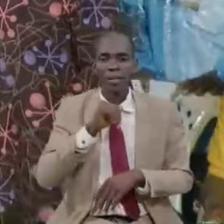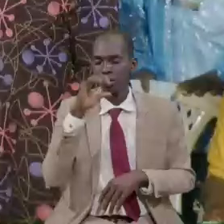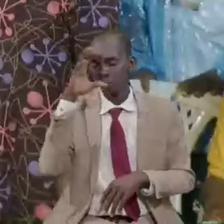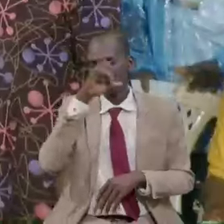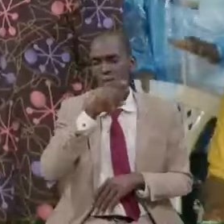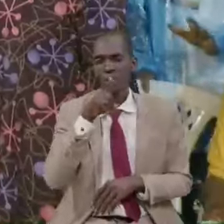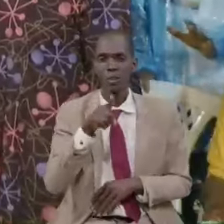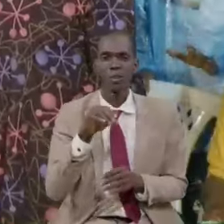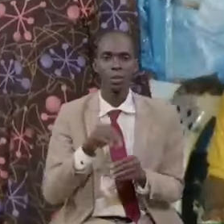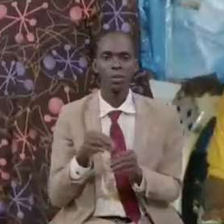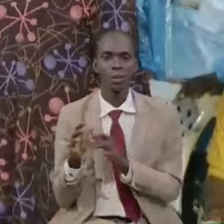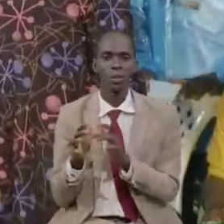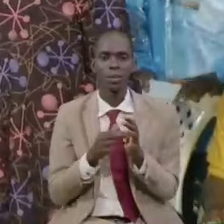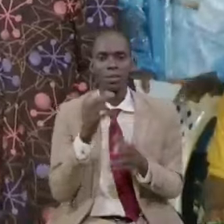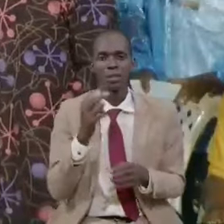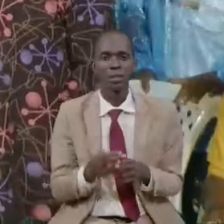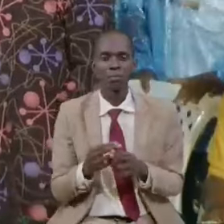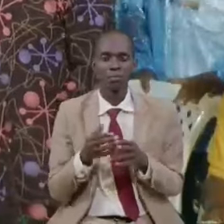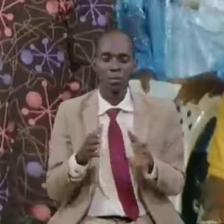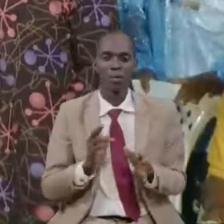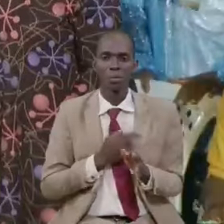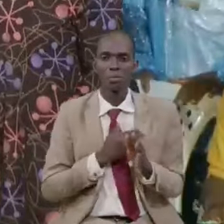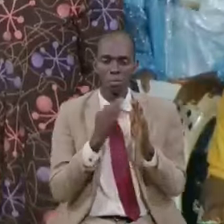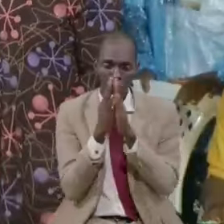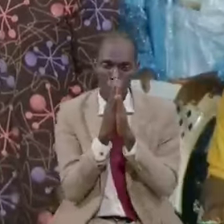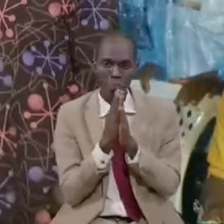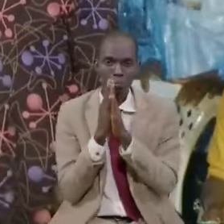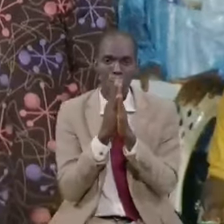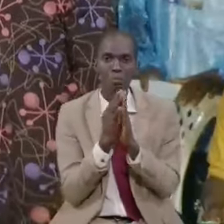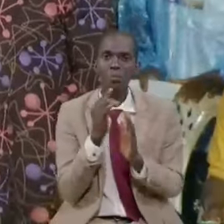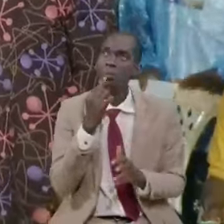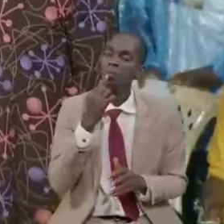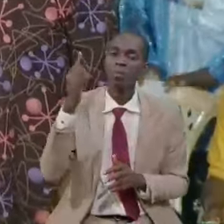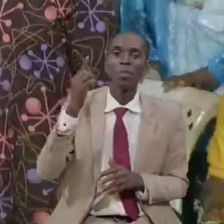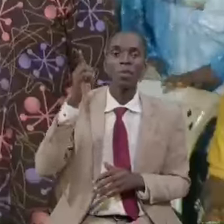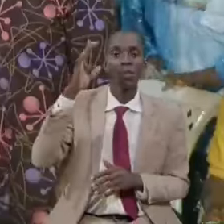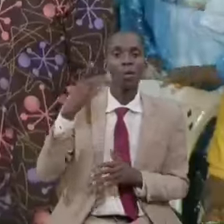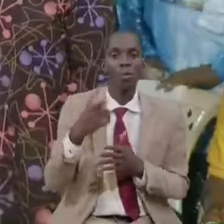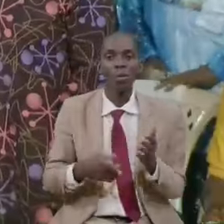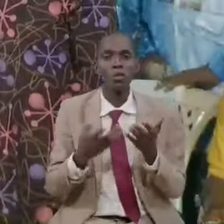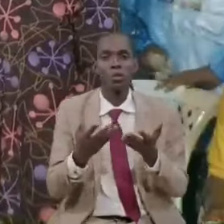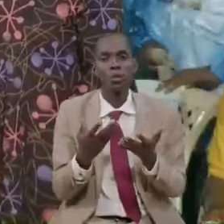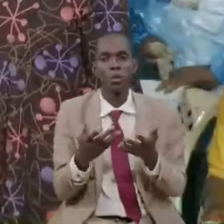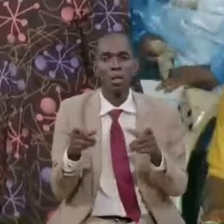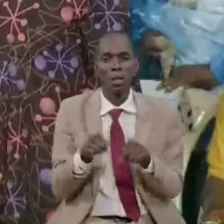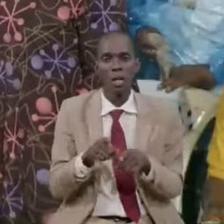Let God hear your voice. Tell God what you want as the man of God comes to pray.